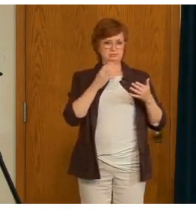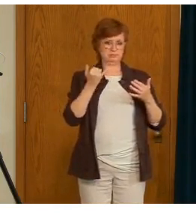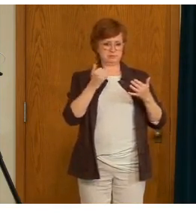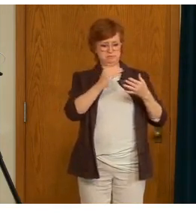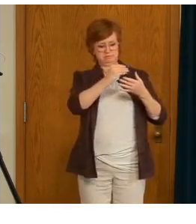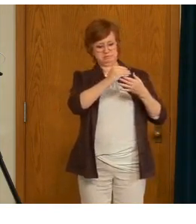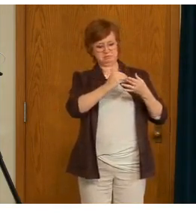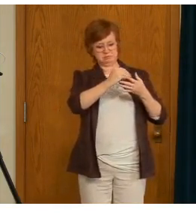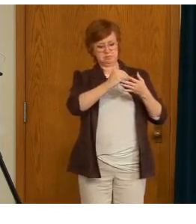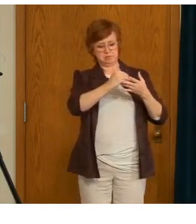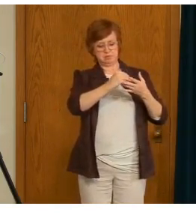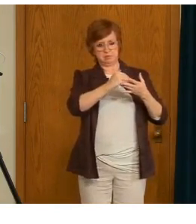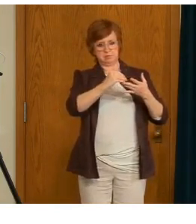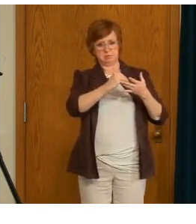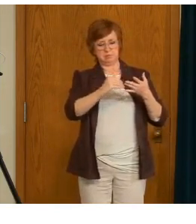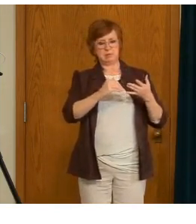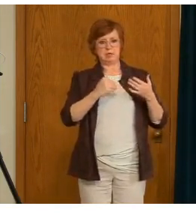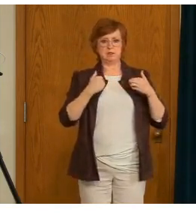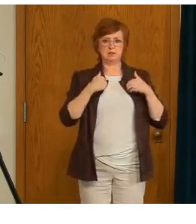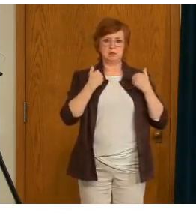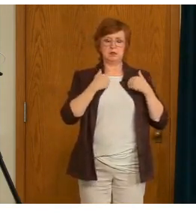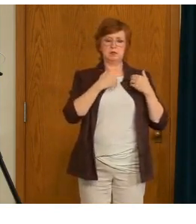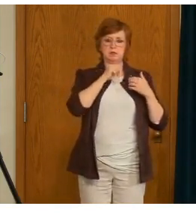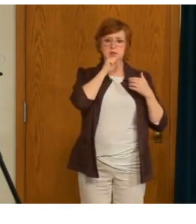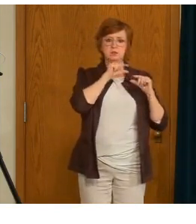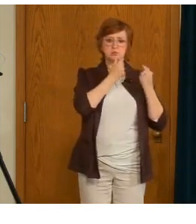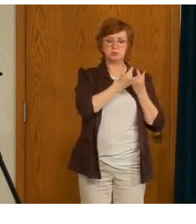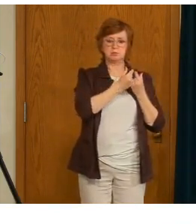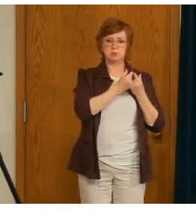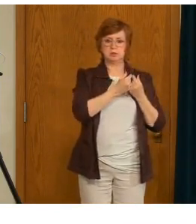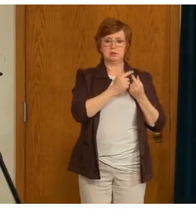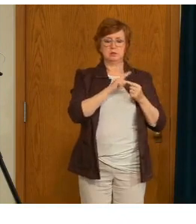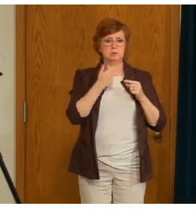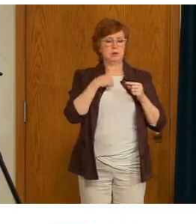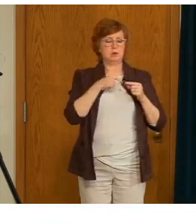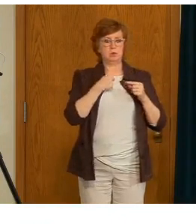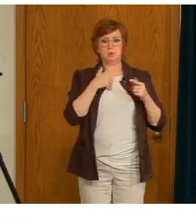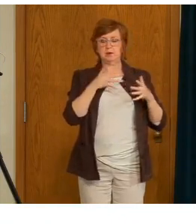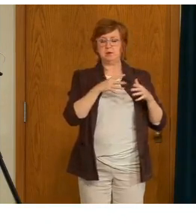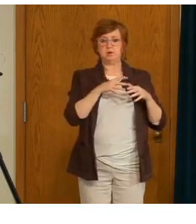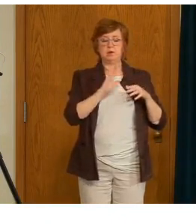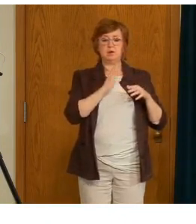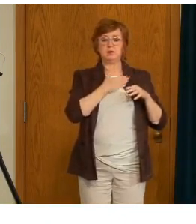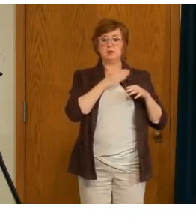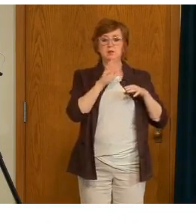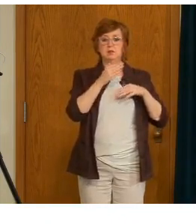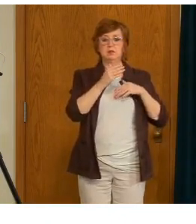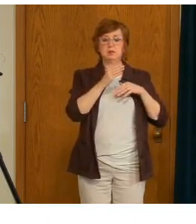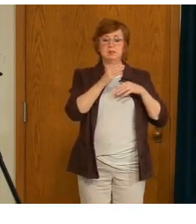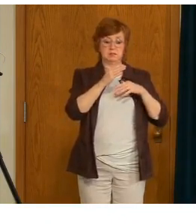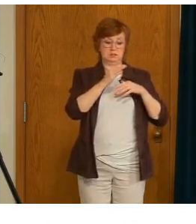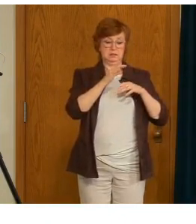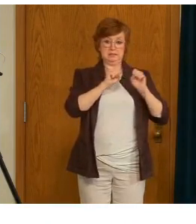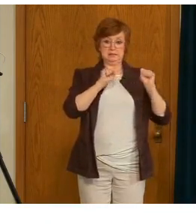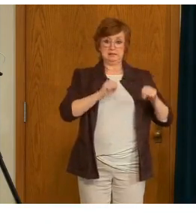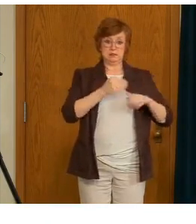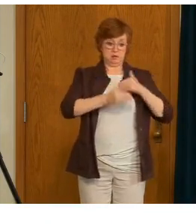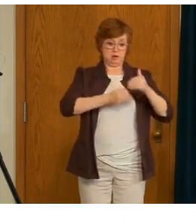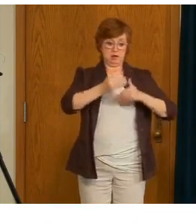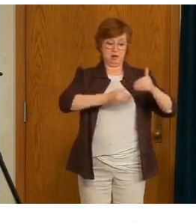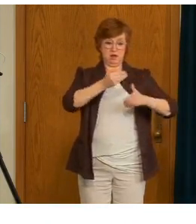any momentum. So, and again, we want to keep it to that 13 weeks. So we're going to make sure that it doesn't impact the first